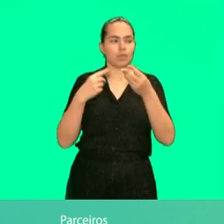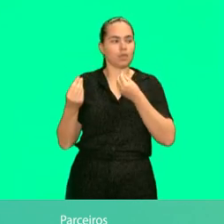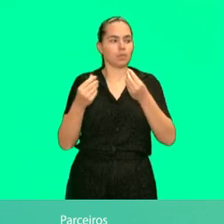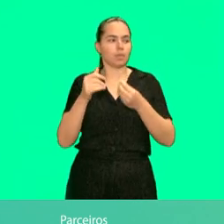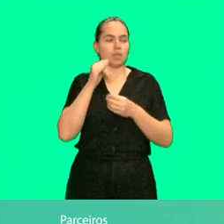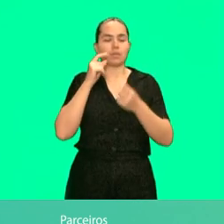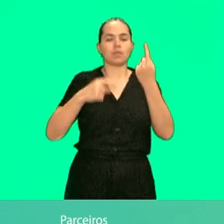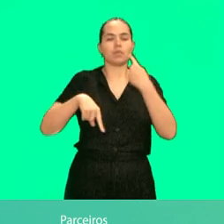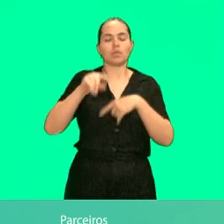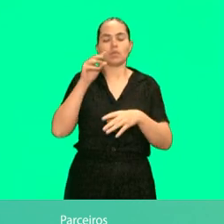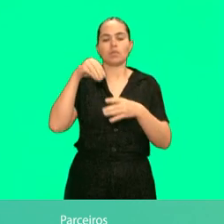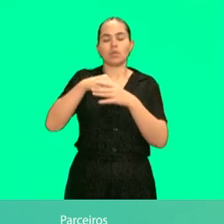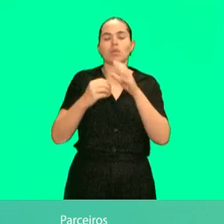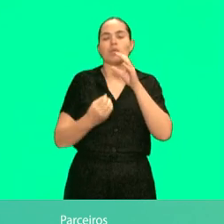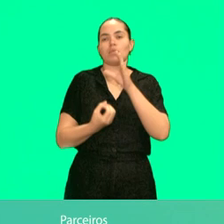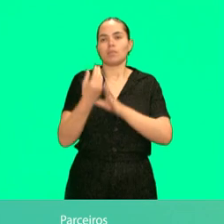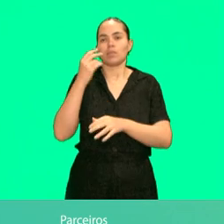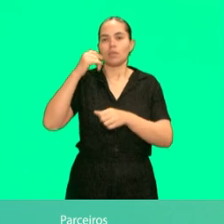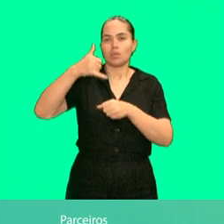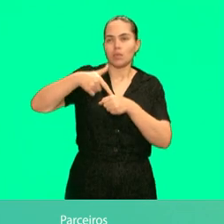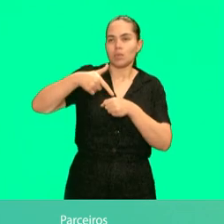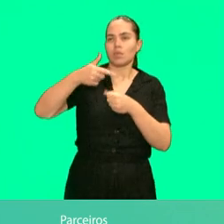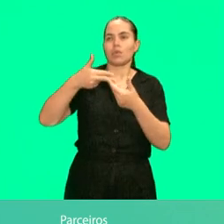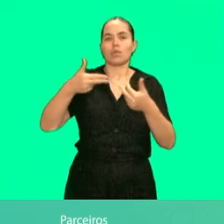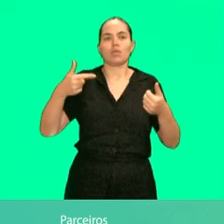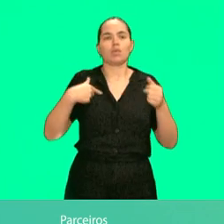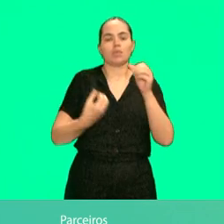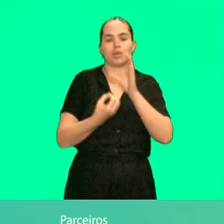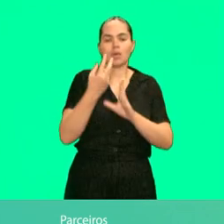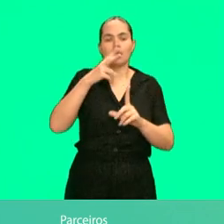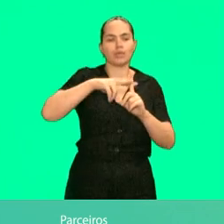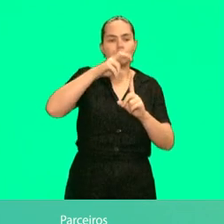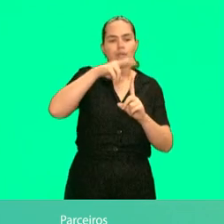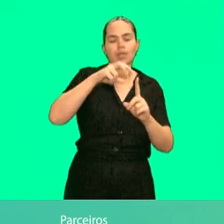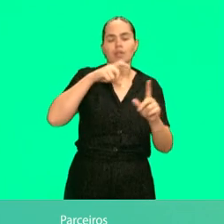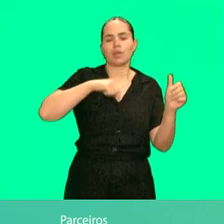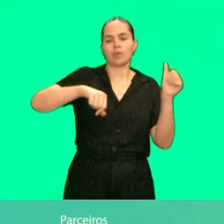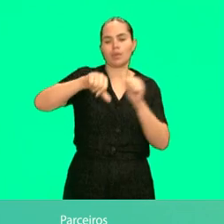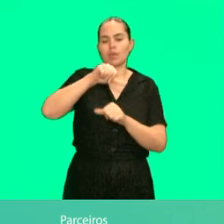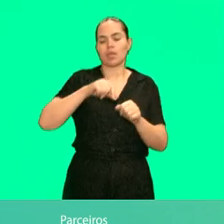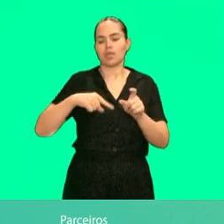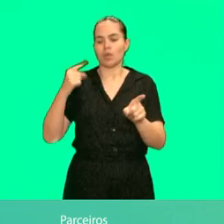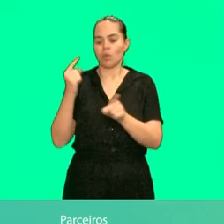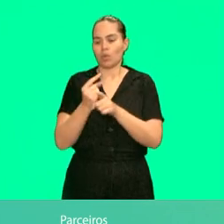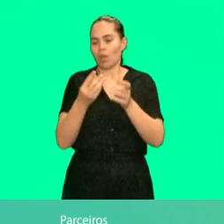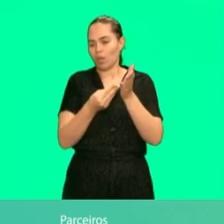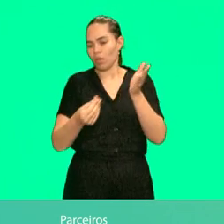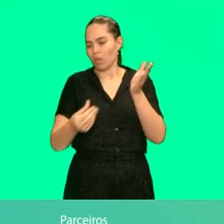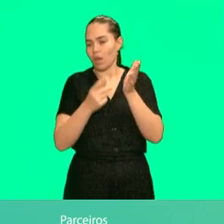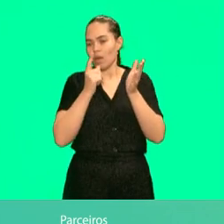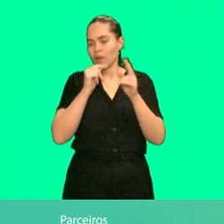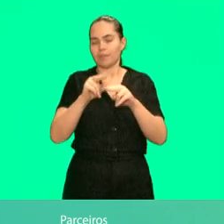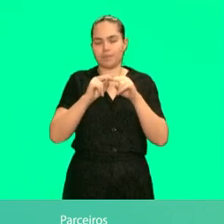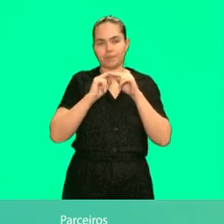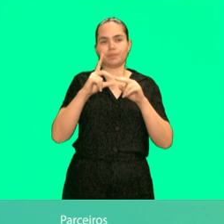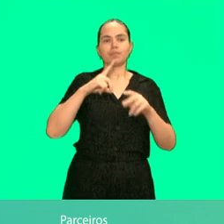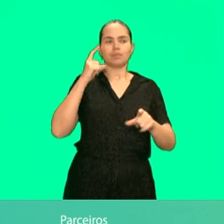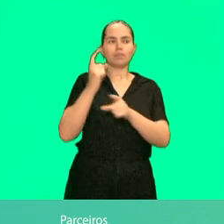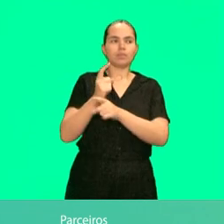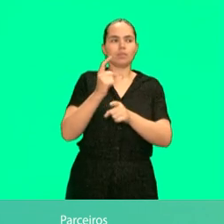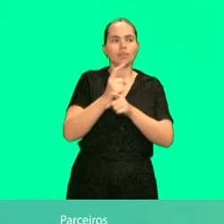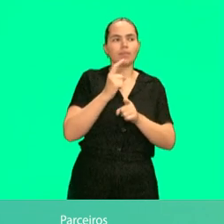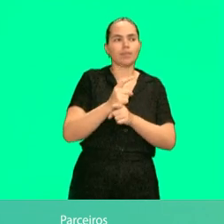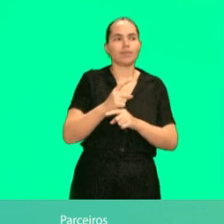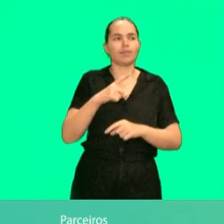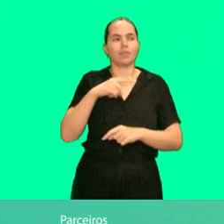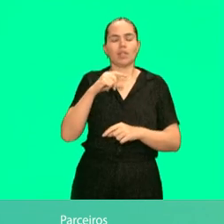So manufacturing electronic components, fuel production, leak